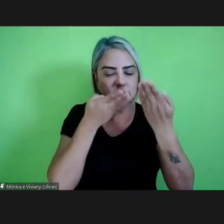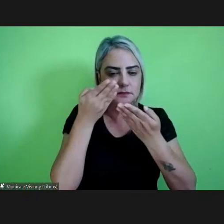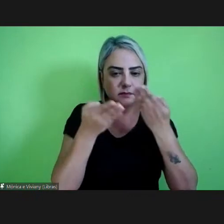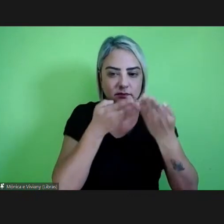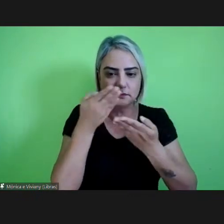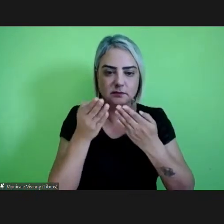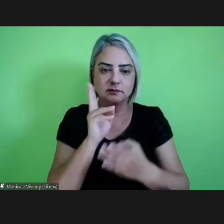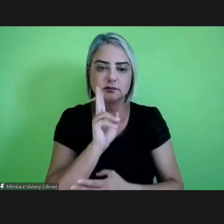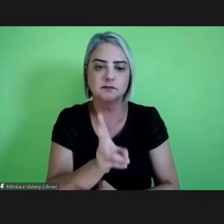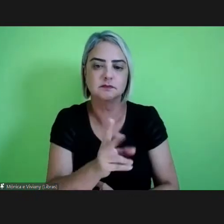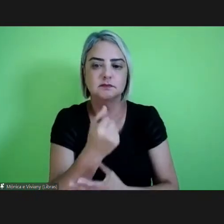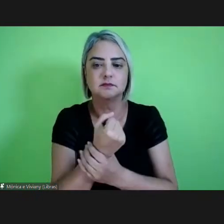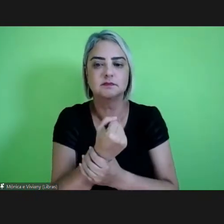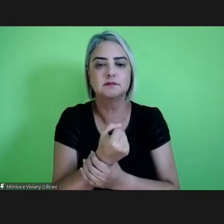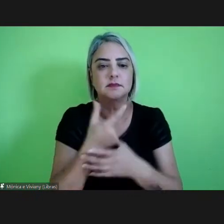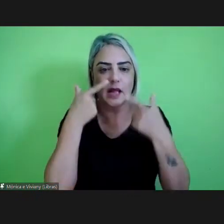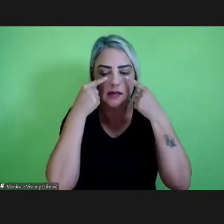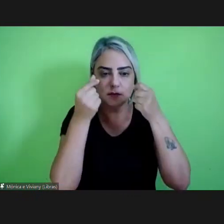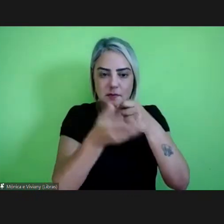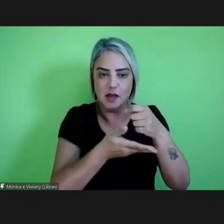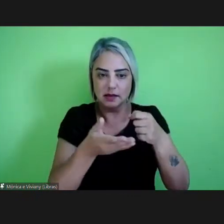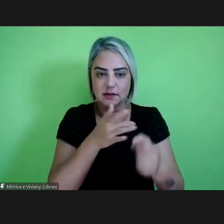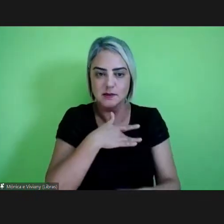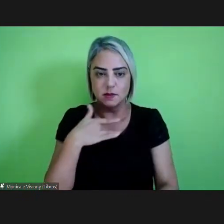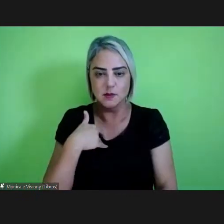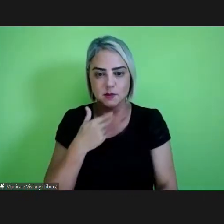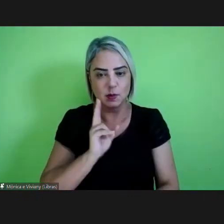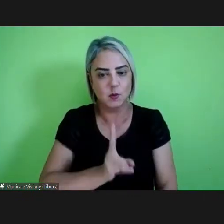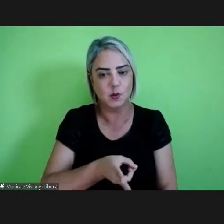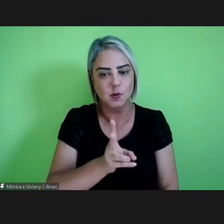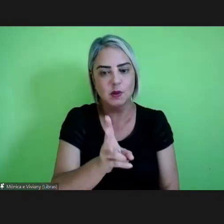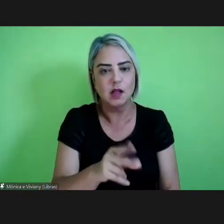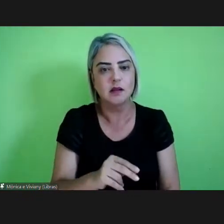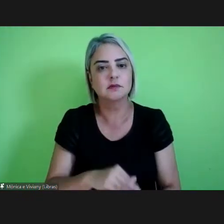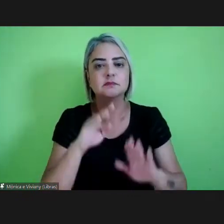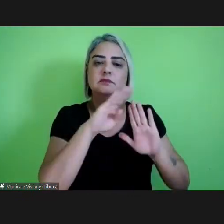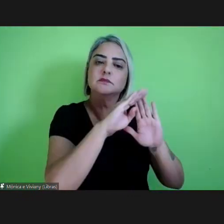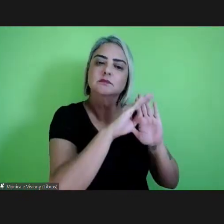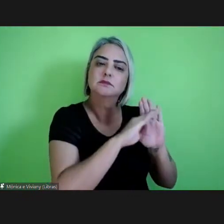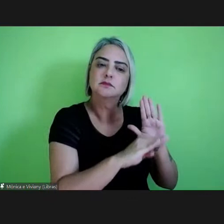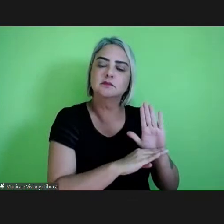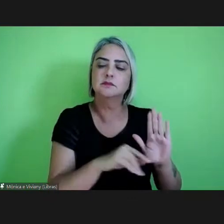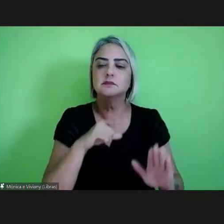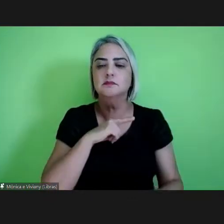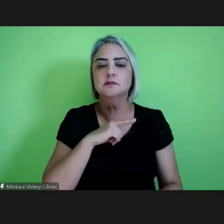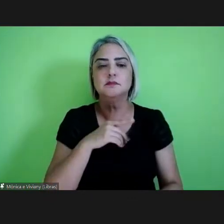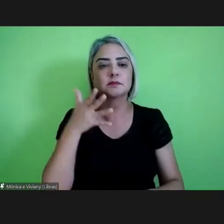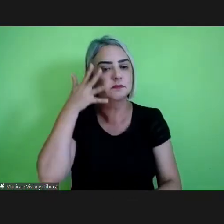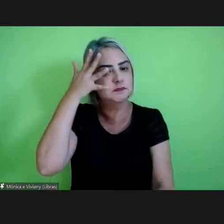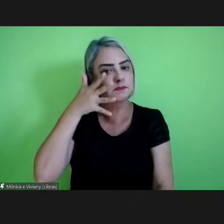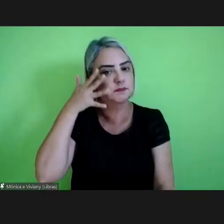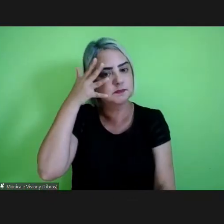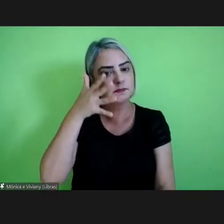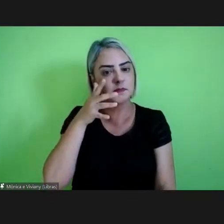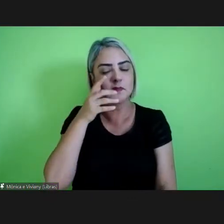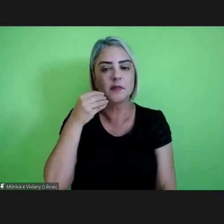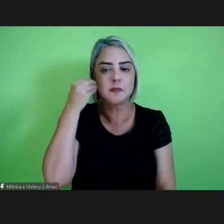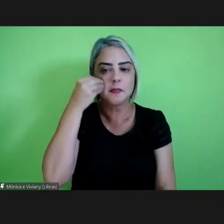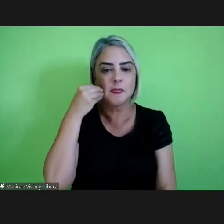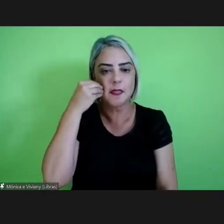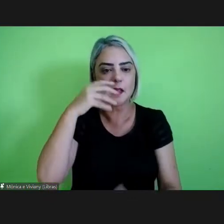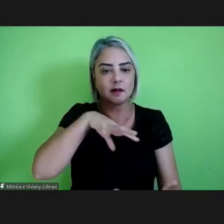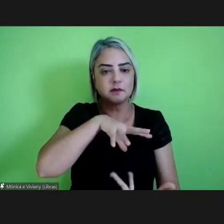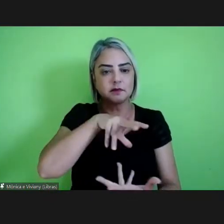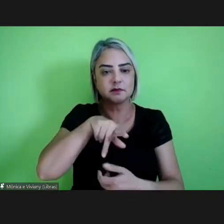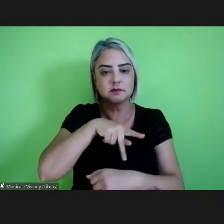and treatments for the maintenance in the APS. So now, continuing our program, we are going to have the presentation from